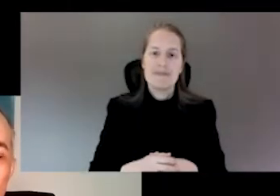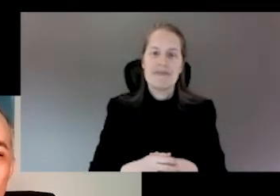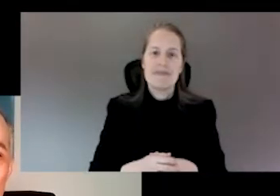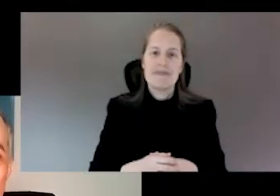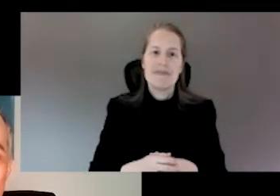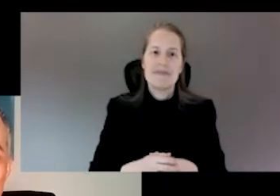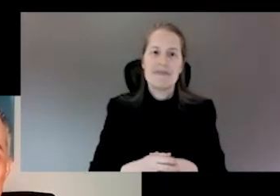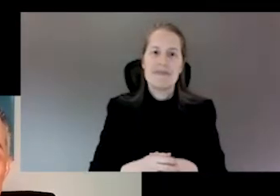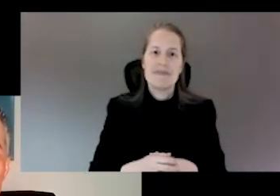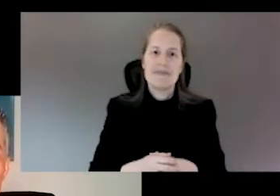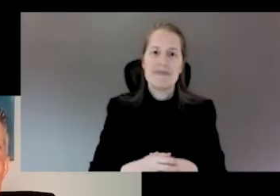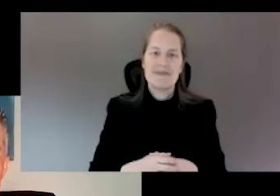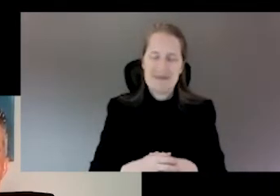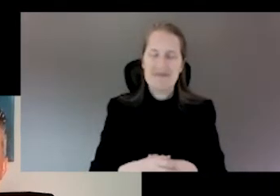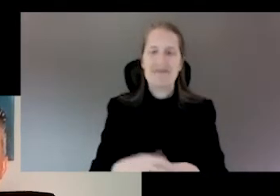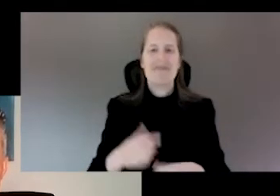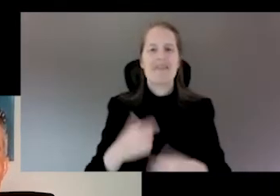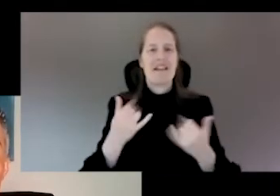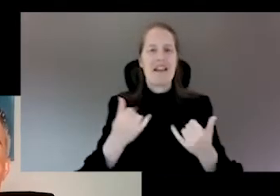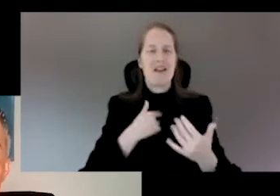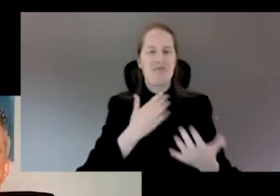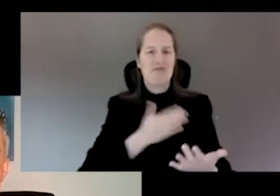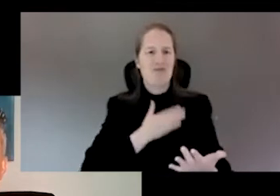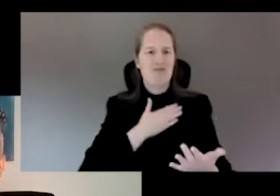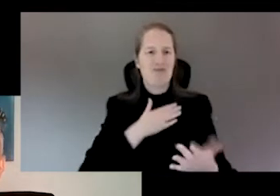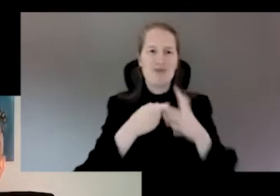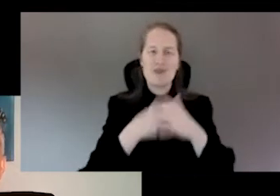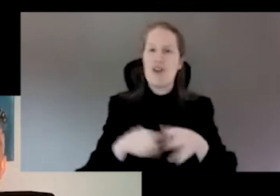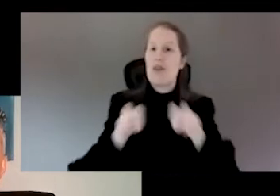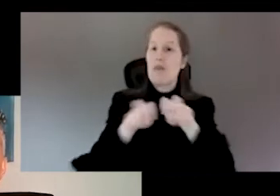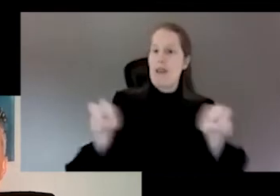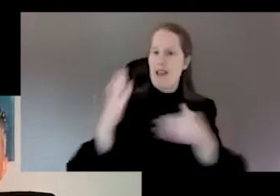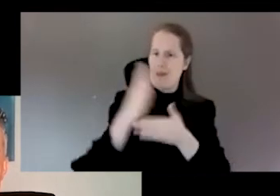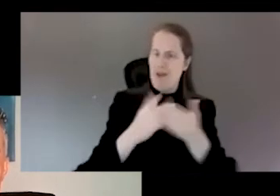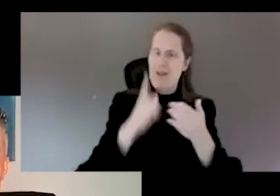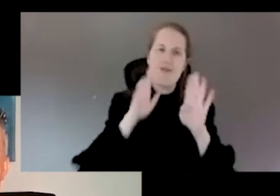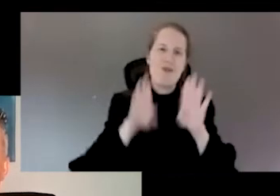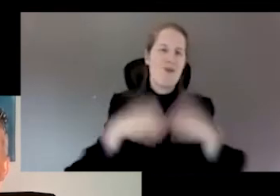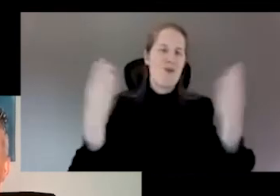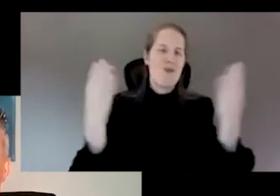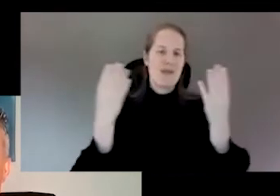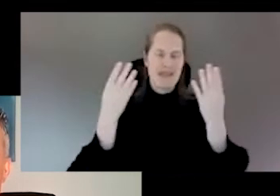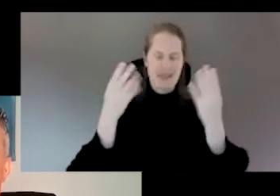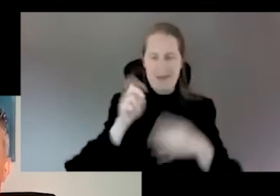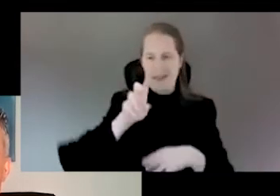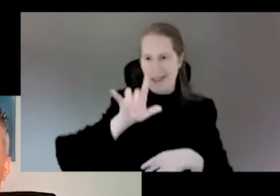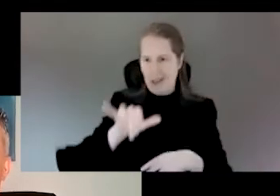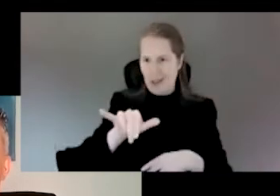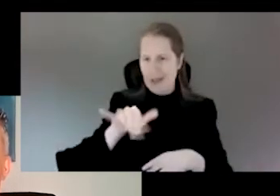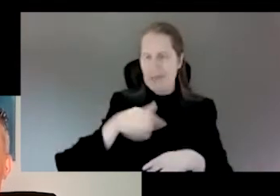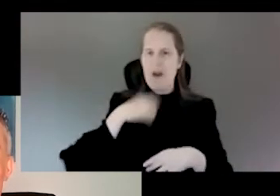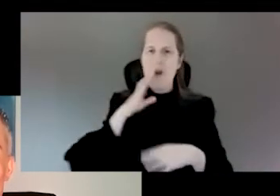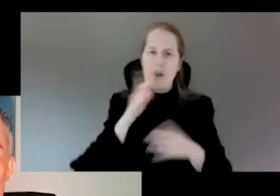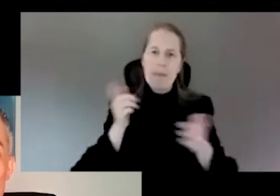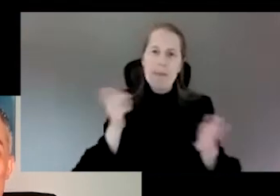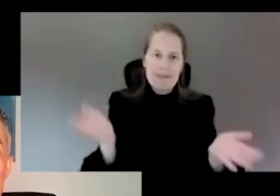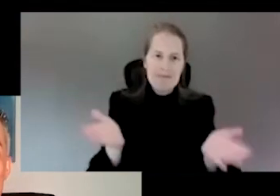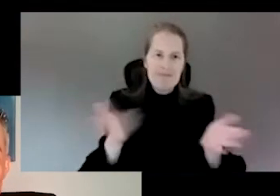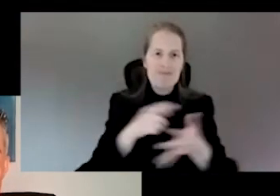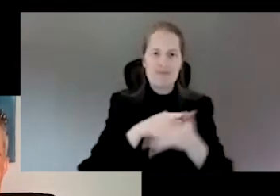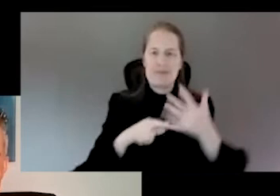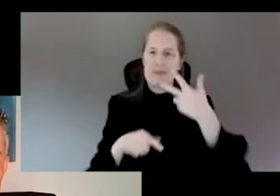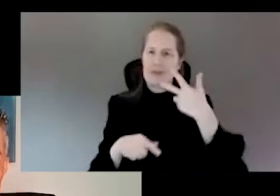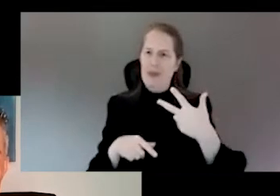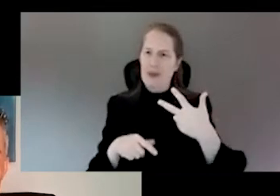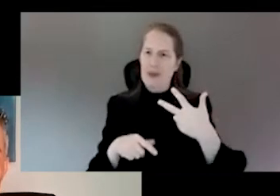I am now pleased to start the panel portion of the opening plenary, which I will be facilitating and joined by three